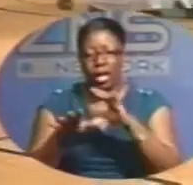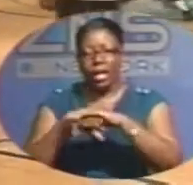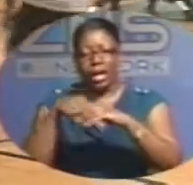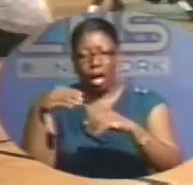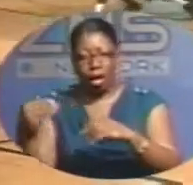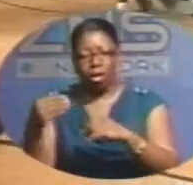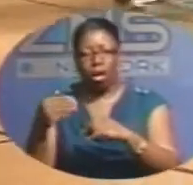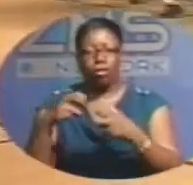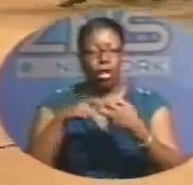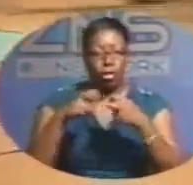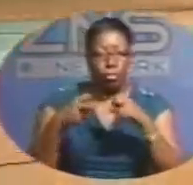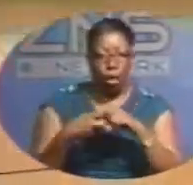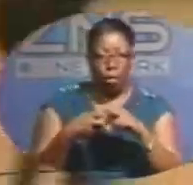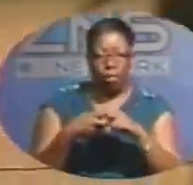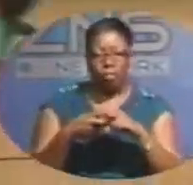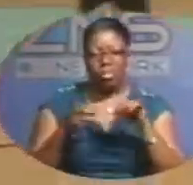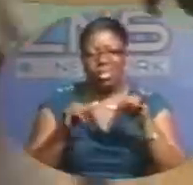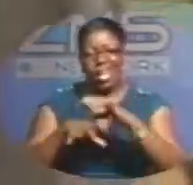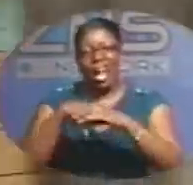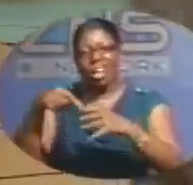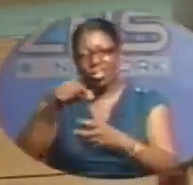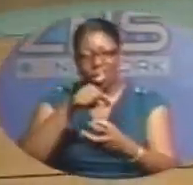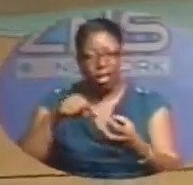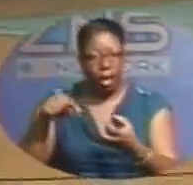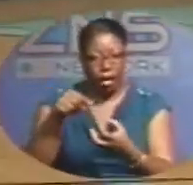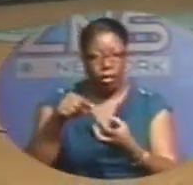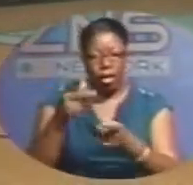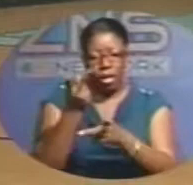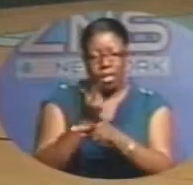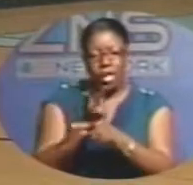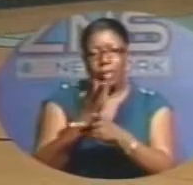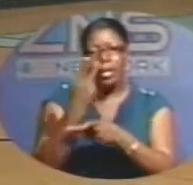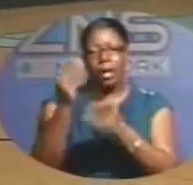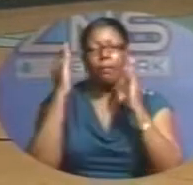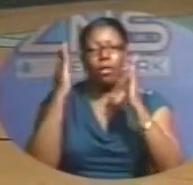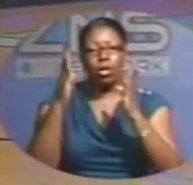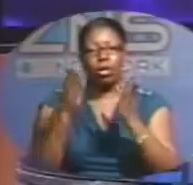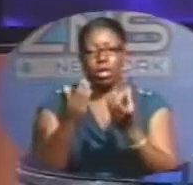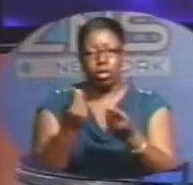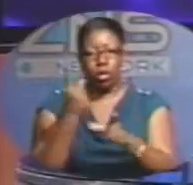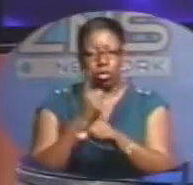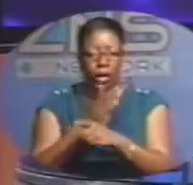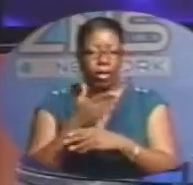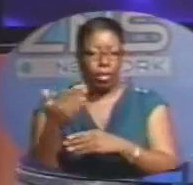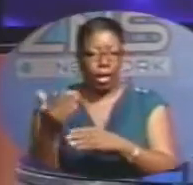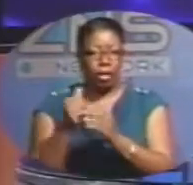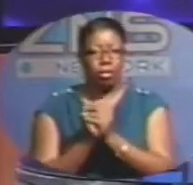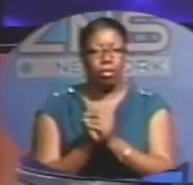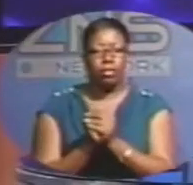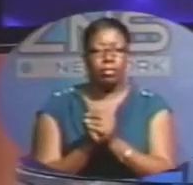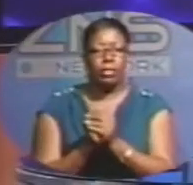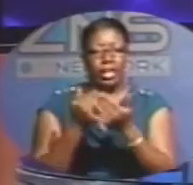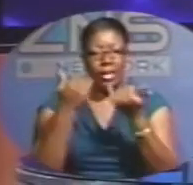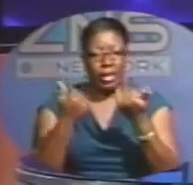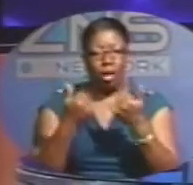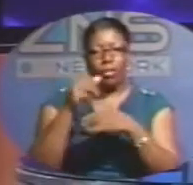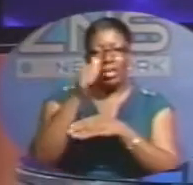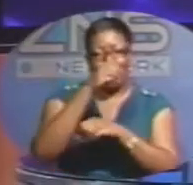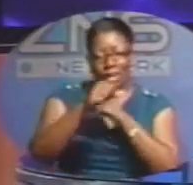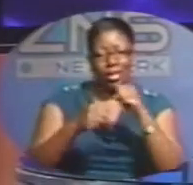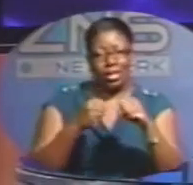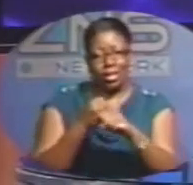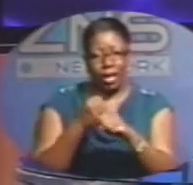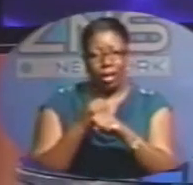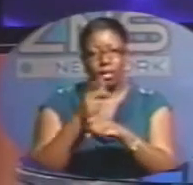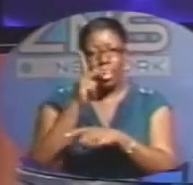not the way to go. And, you know, it's all about us keeping them focused on doing the right things. With almost a decade under his belt, KJ